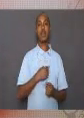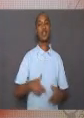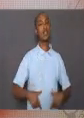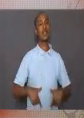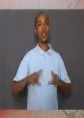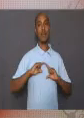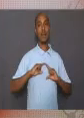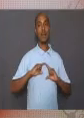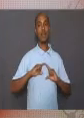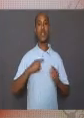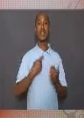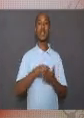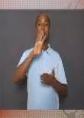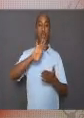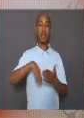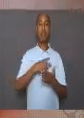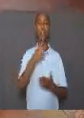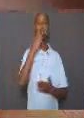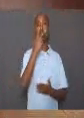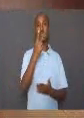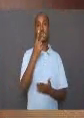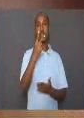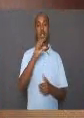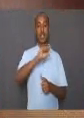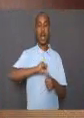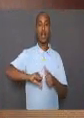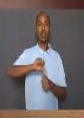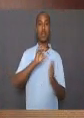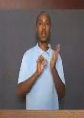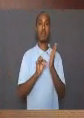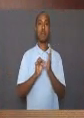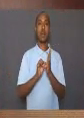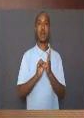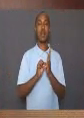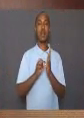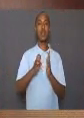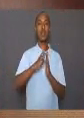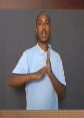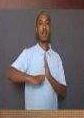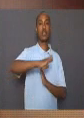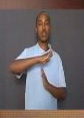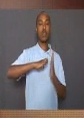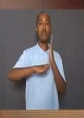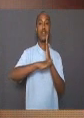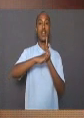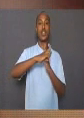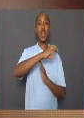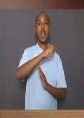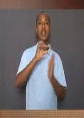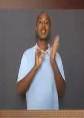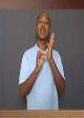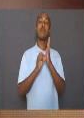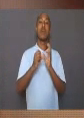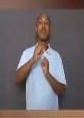This table shows the atomic number, the electron configuration, and the number